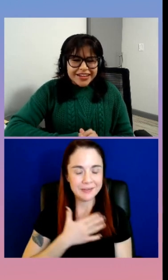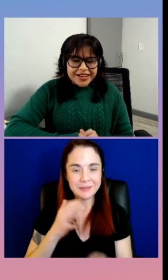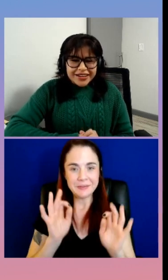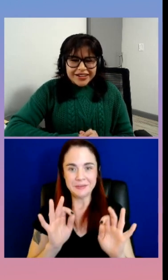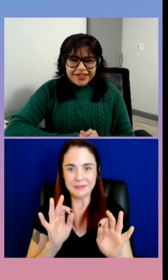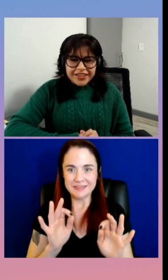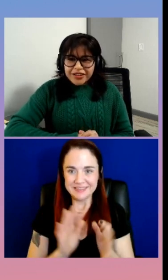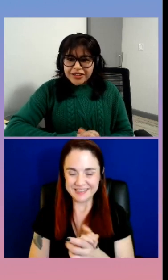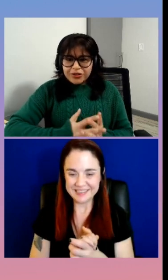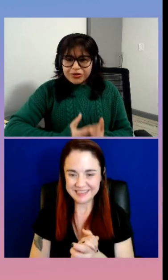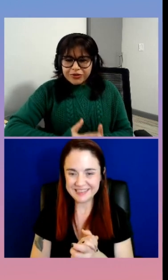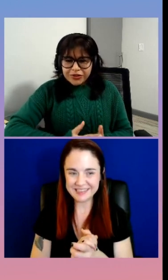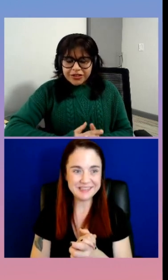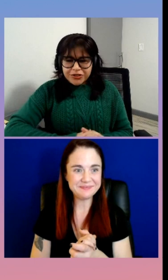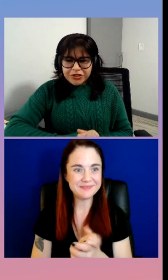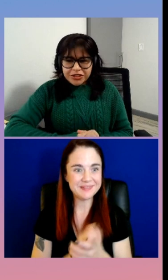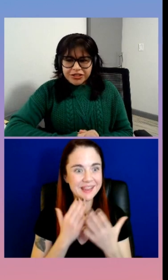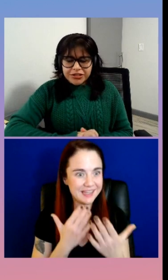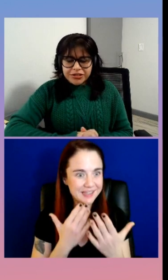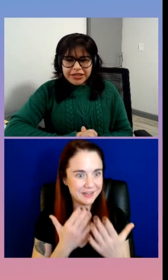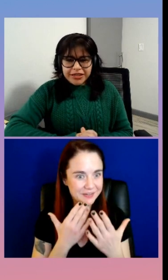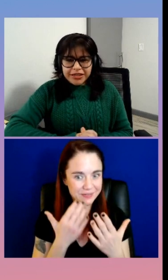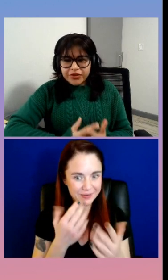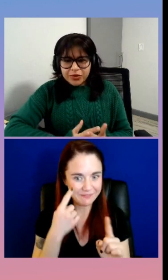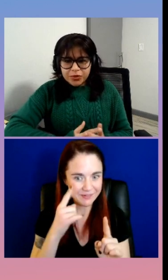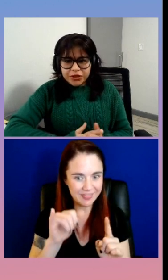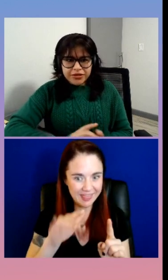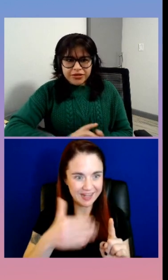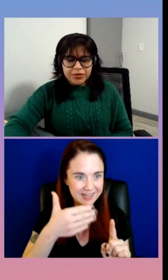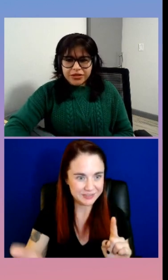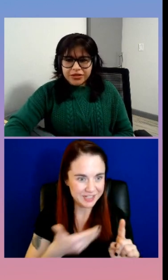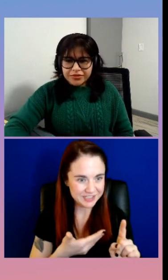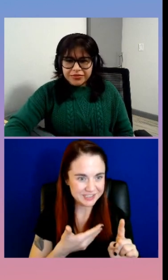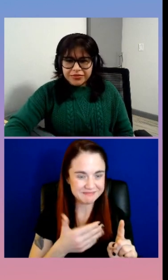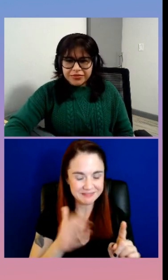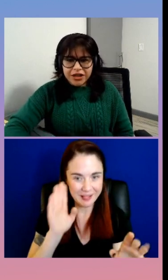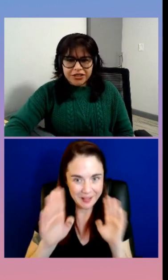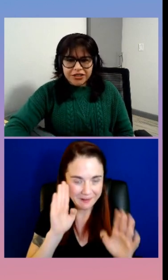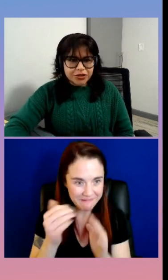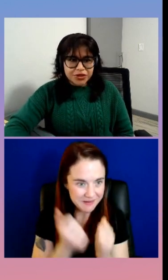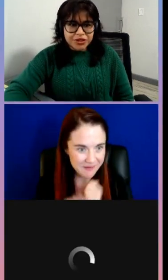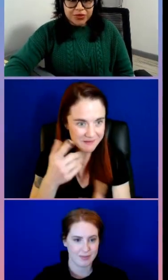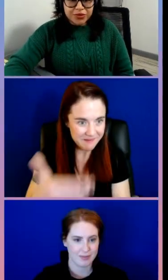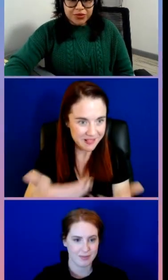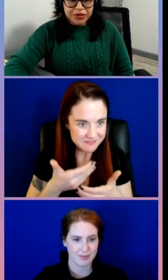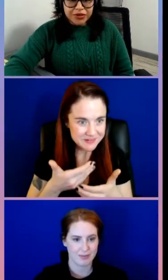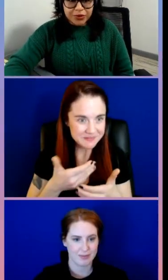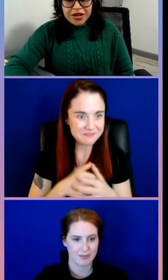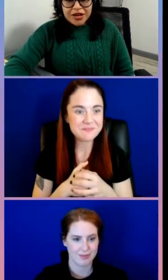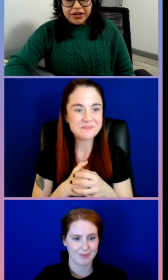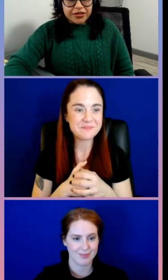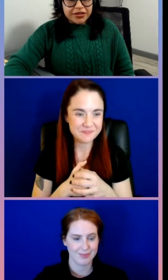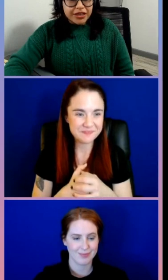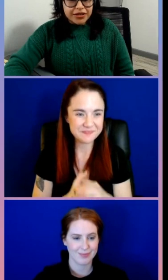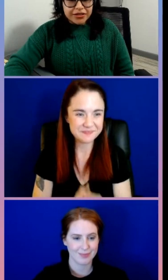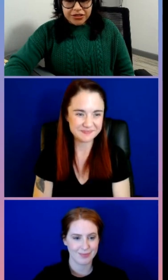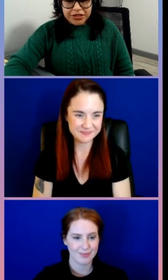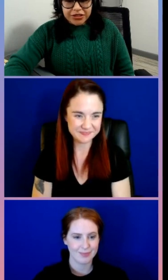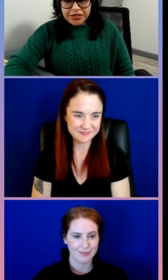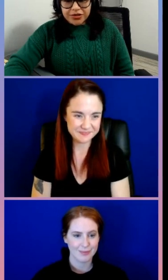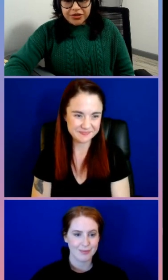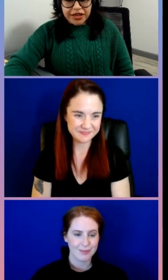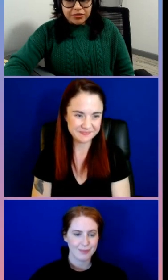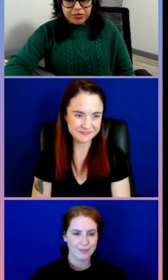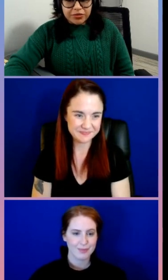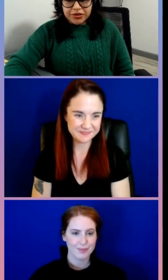this. Thank you for that introduction. Hello everyone. Welcome to HashiTalks 2024. The title